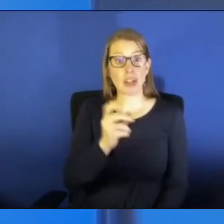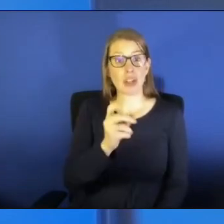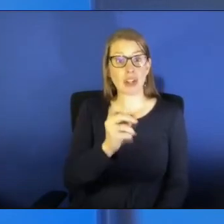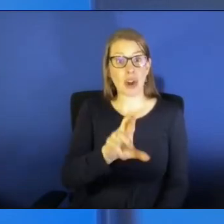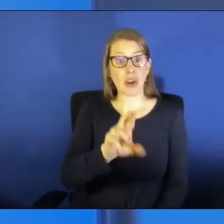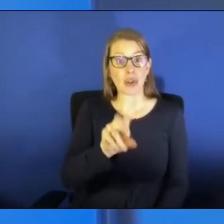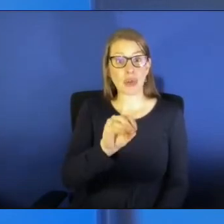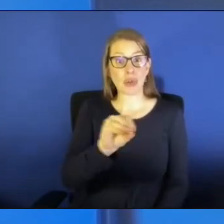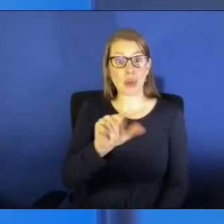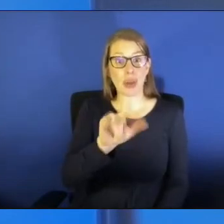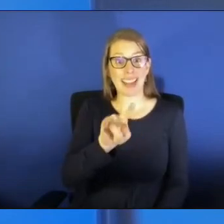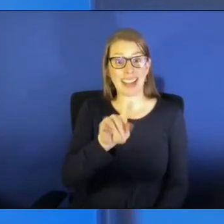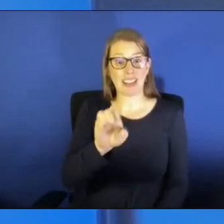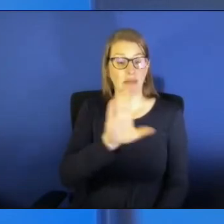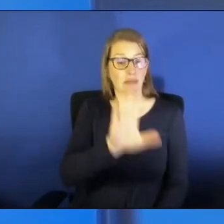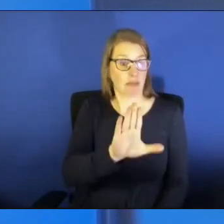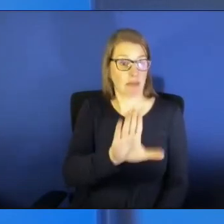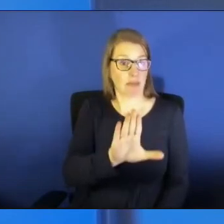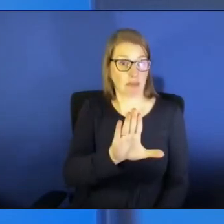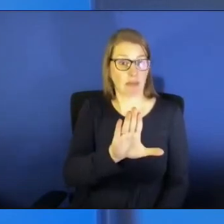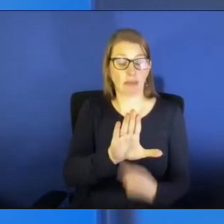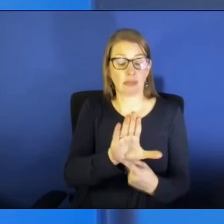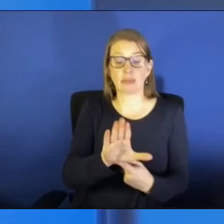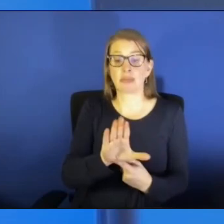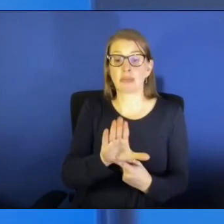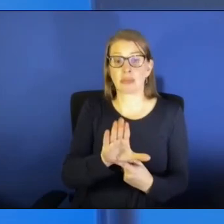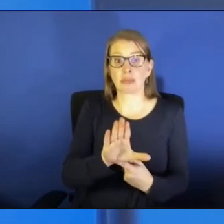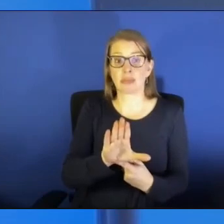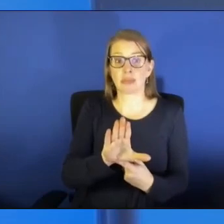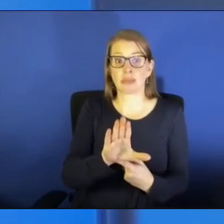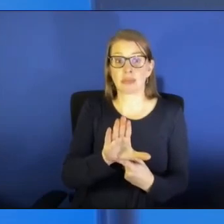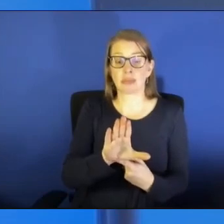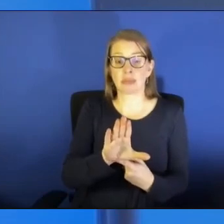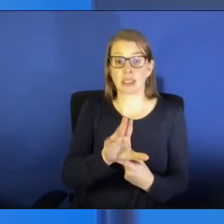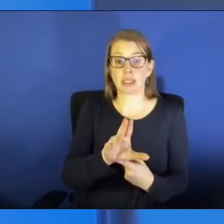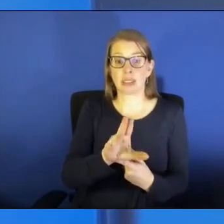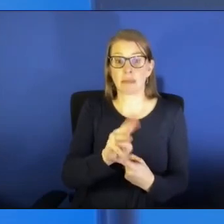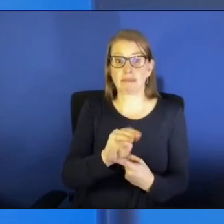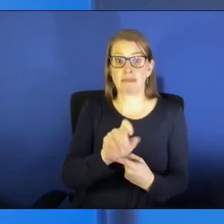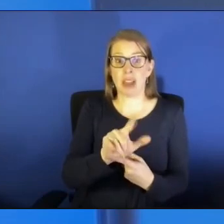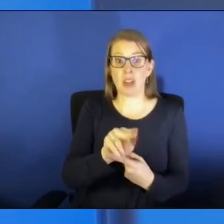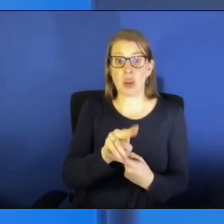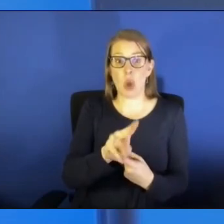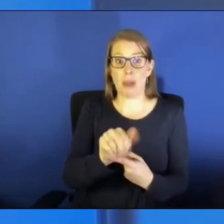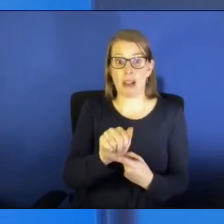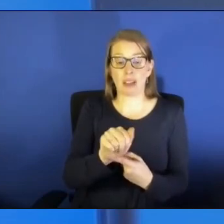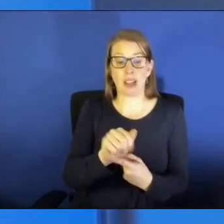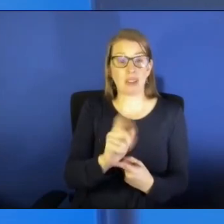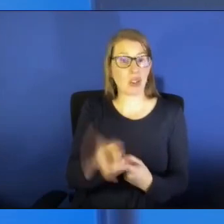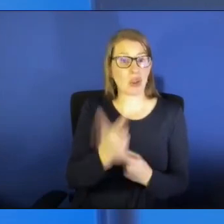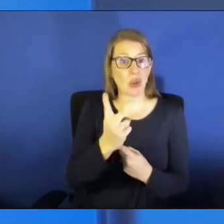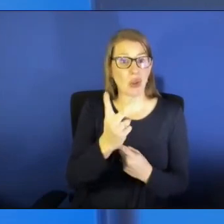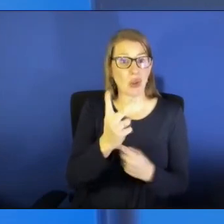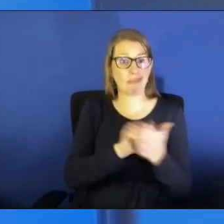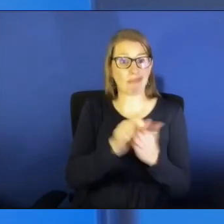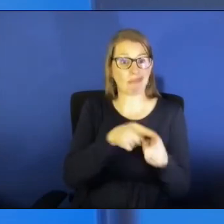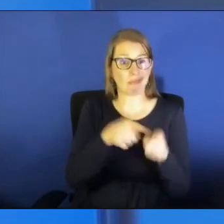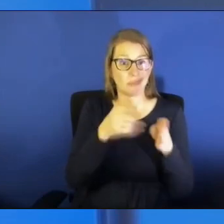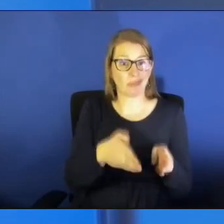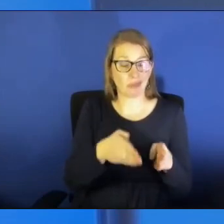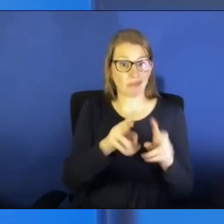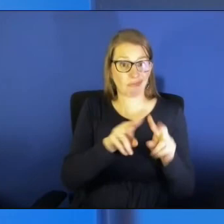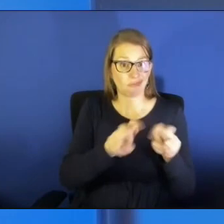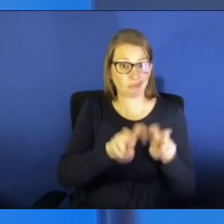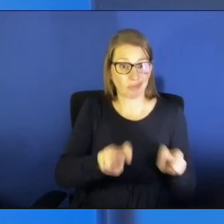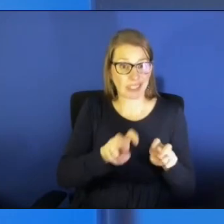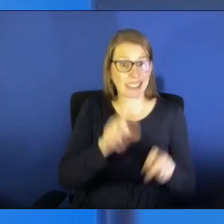is melanoma. We have 2 dermatopathologists who all they do is look at skin. So when you are diagnosed,